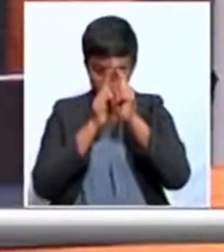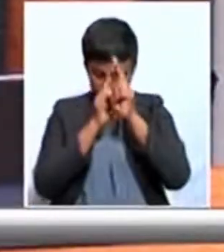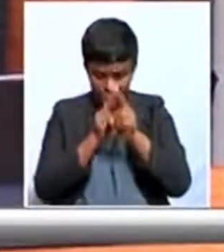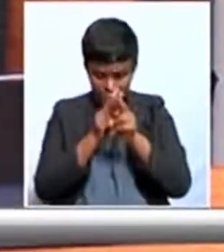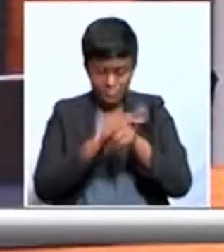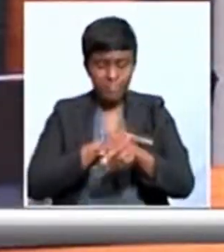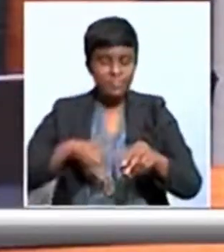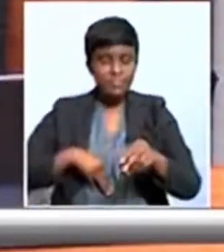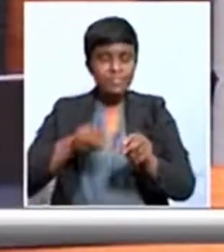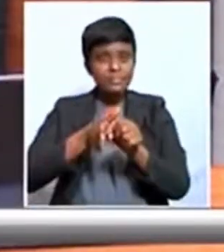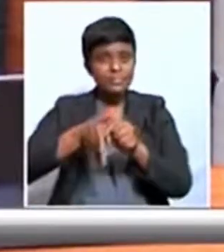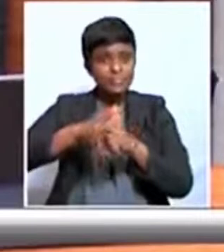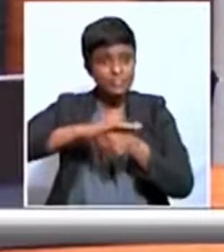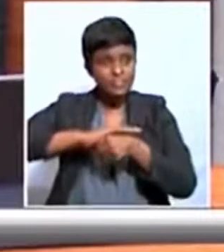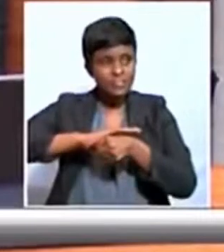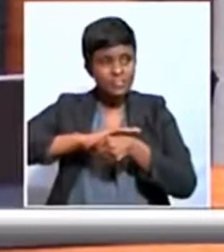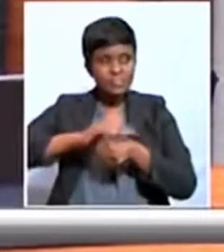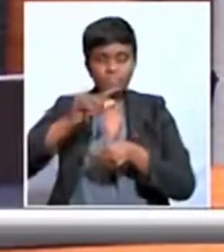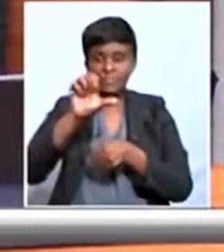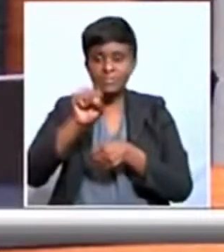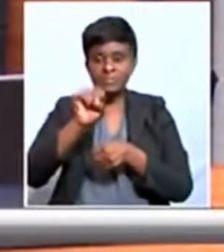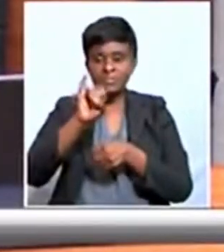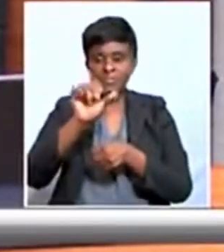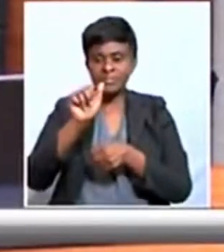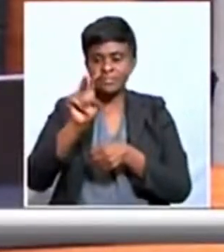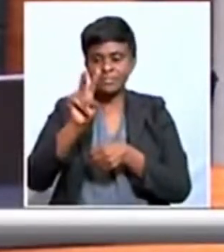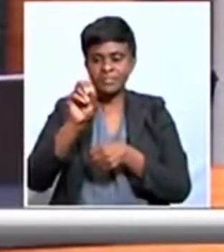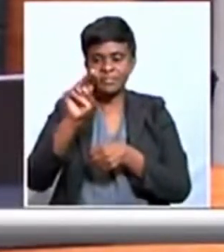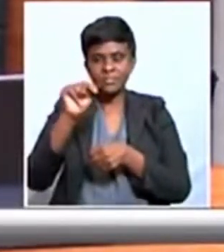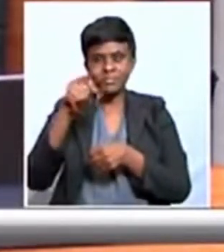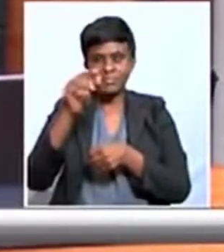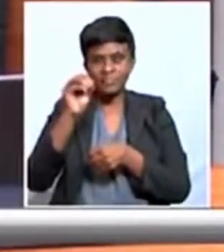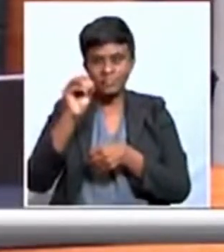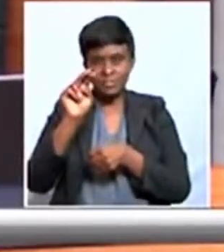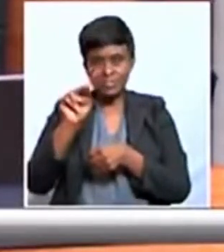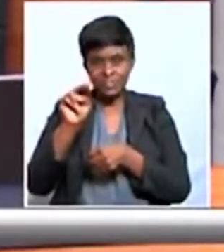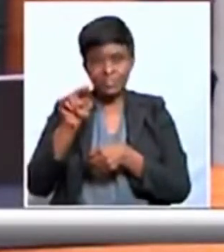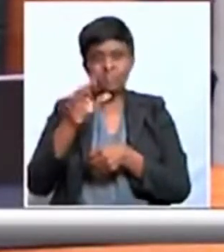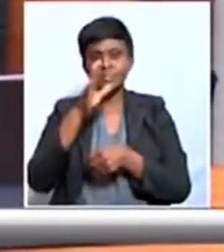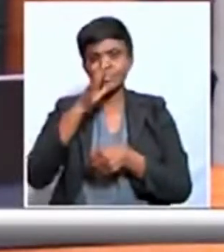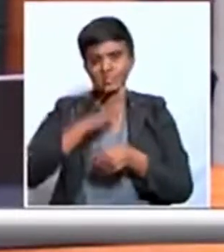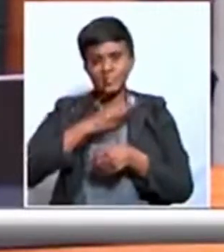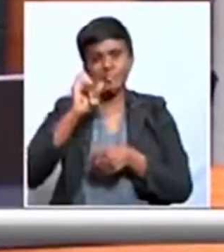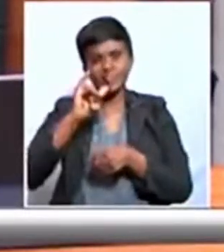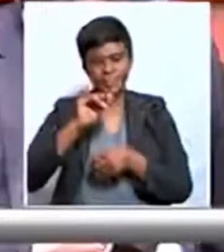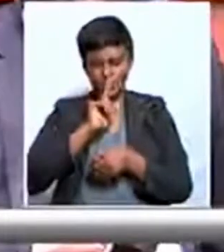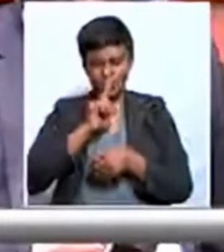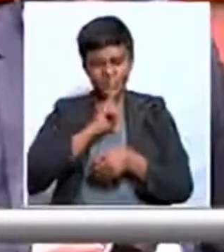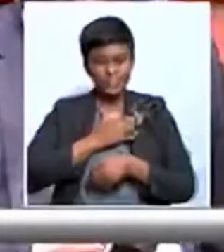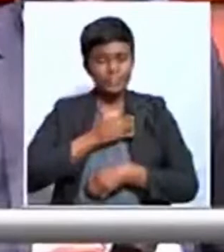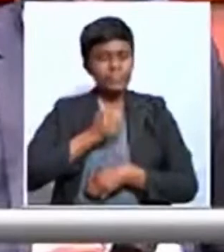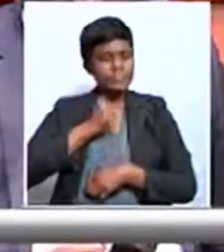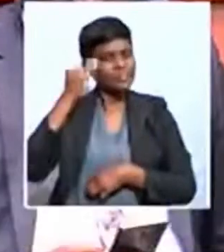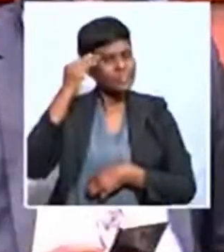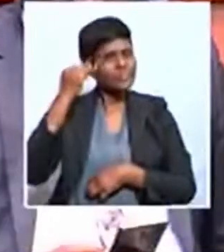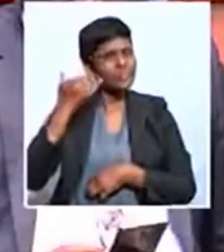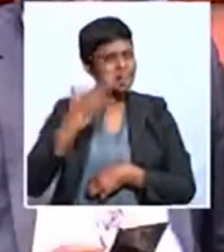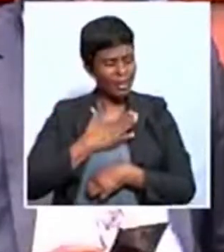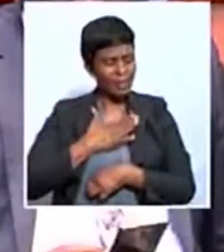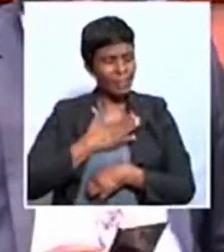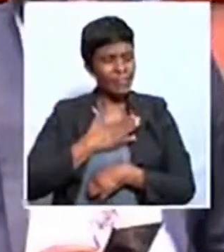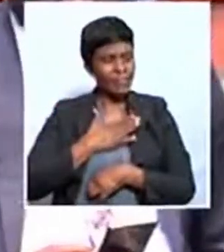Member for Siavonga. Thank you very much, Madam Speaker. Madam Speaker, as far as I'm concerned,